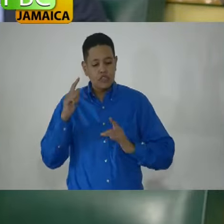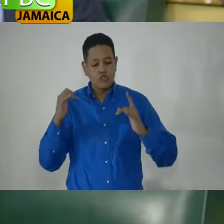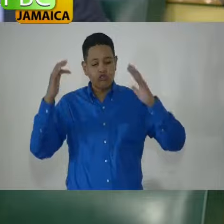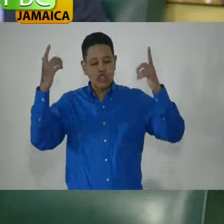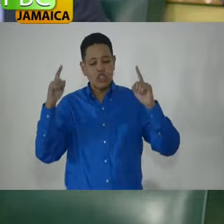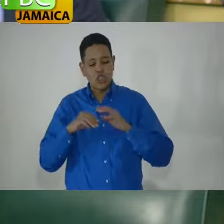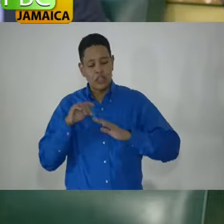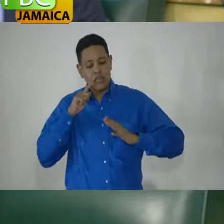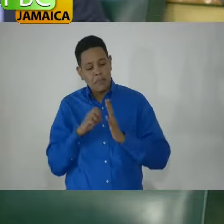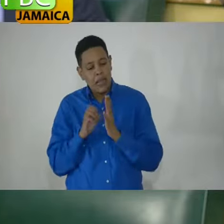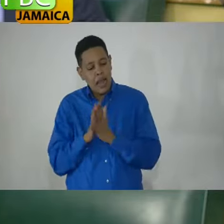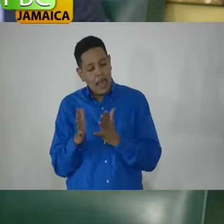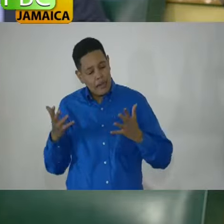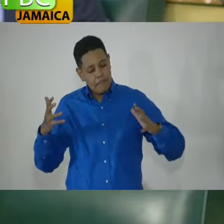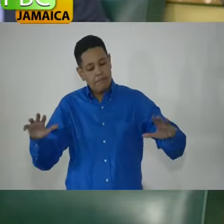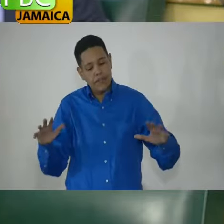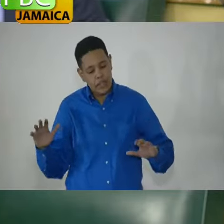have been laid.